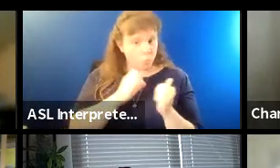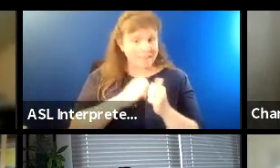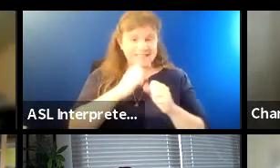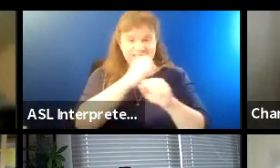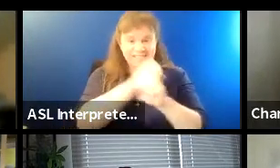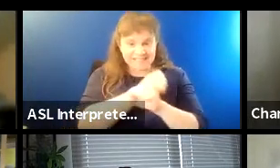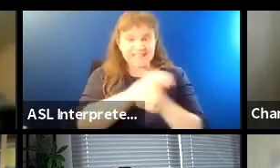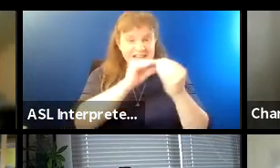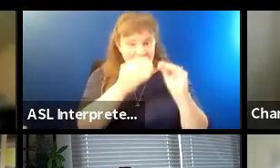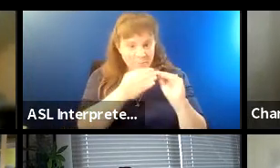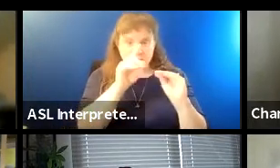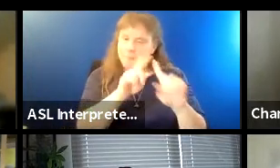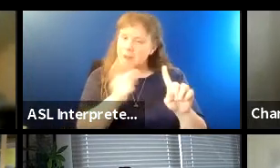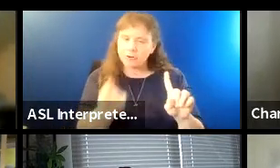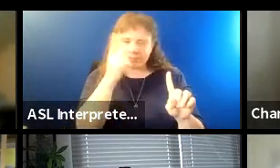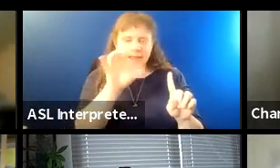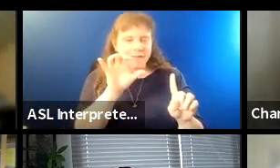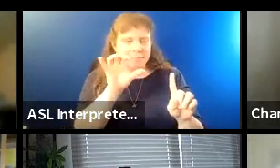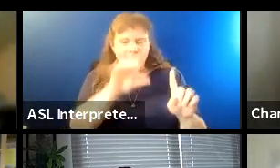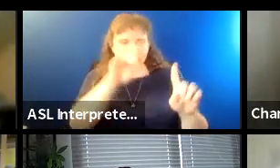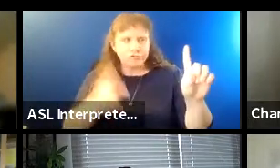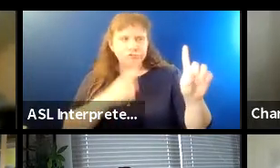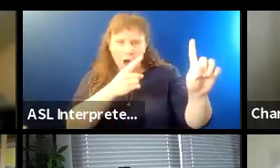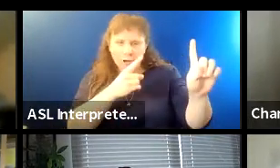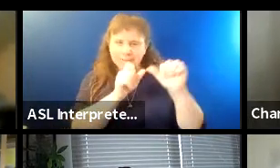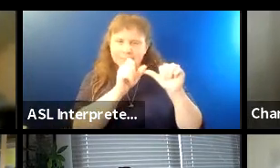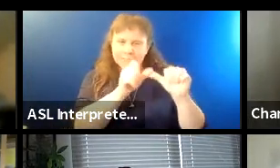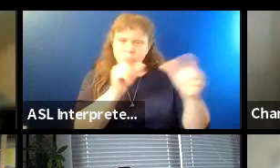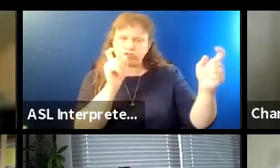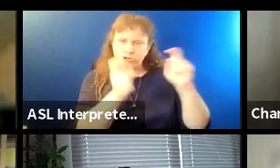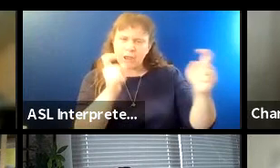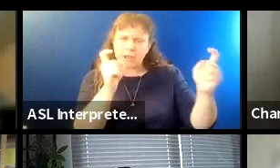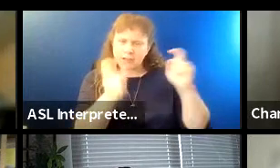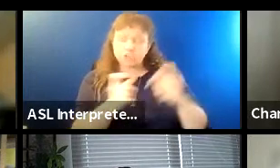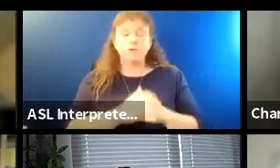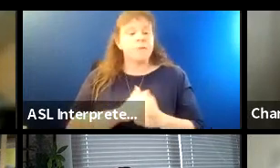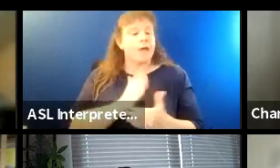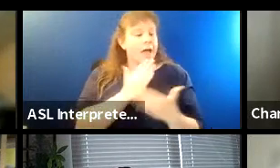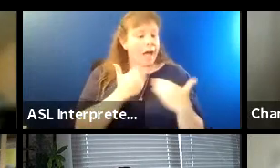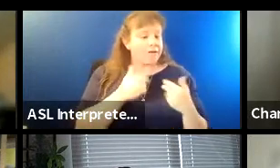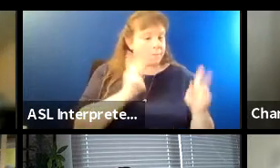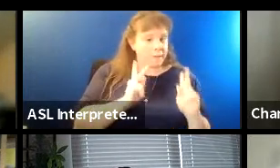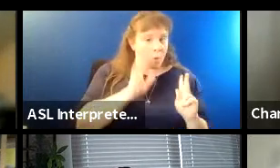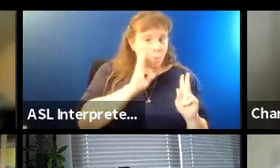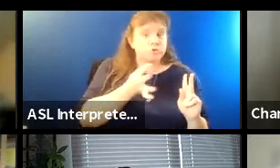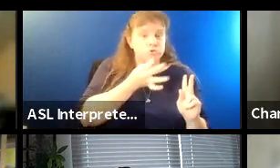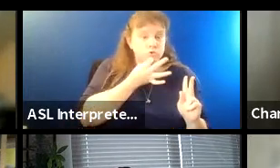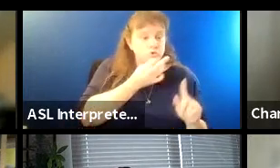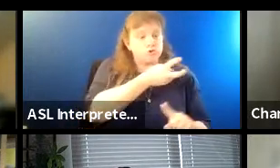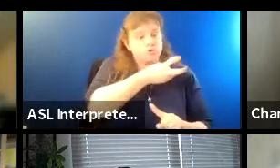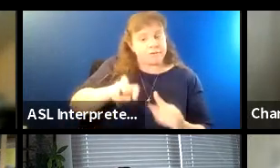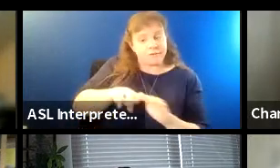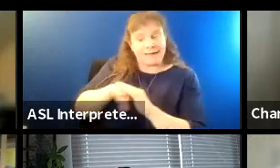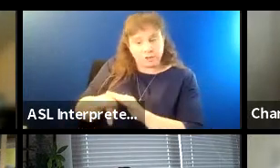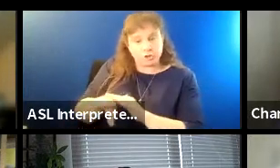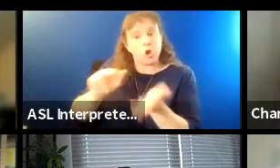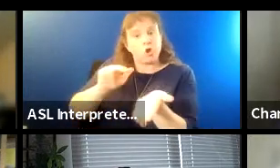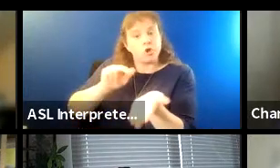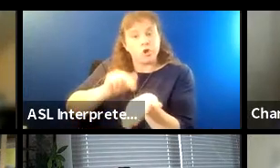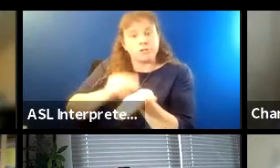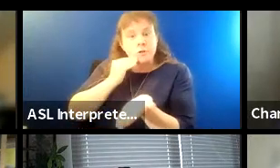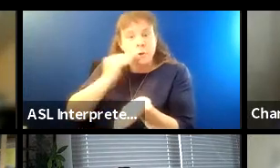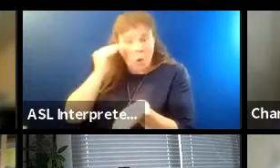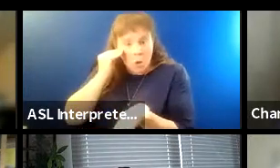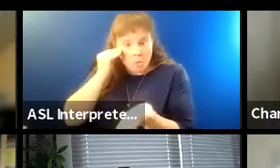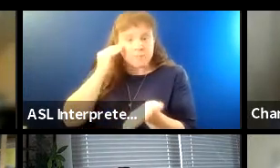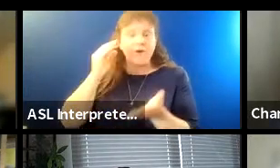indeed a moving target, whether we're talking about individuals who are transitioning to nursing facilities or the ongoing concerning low